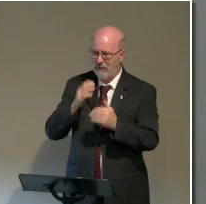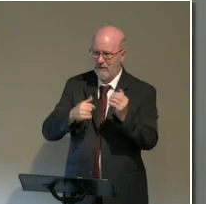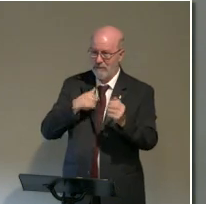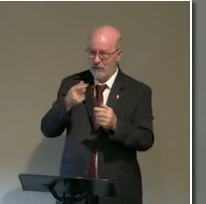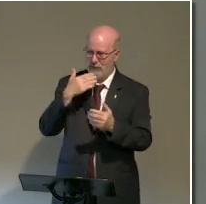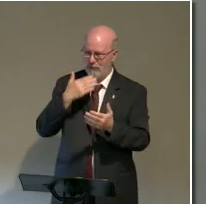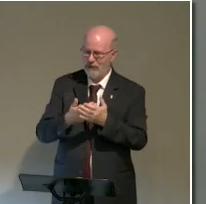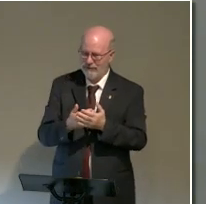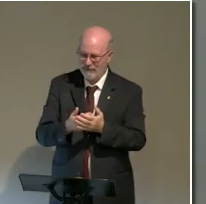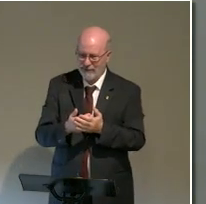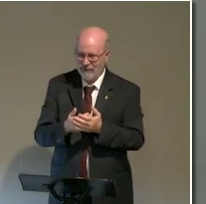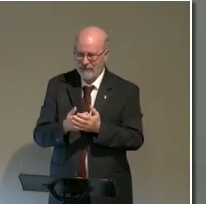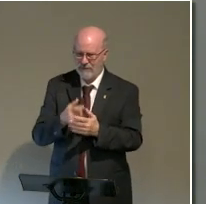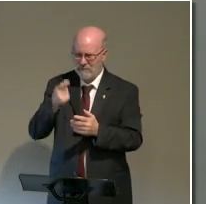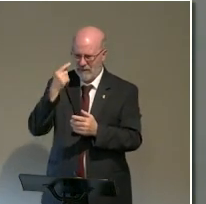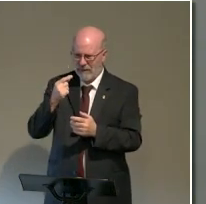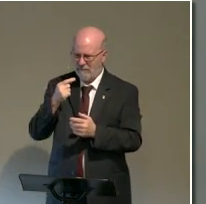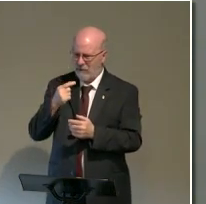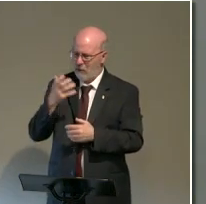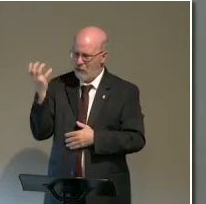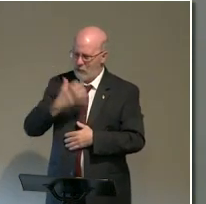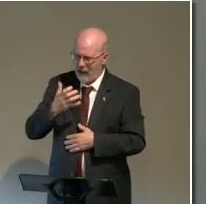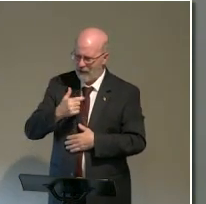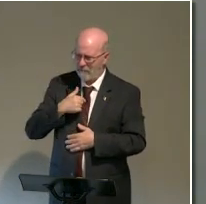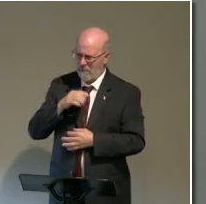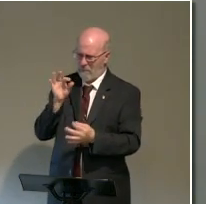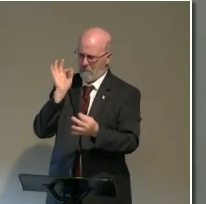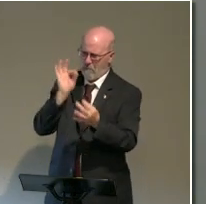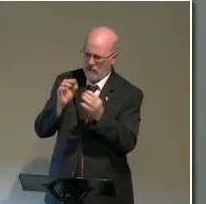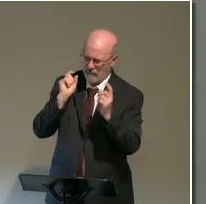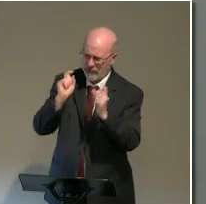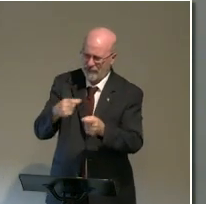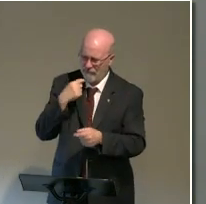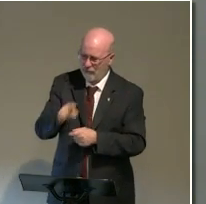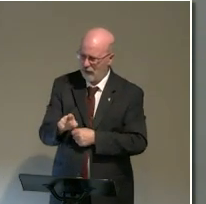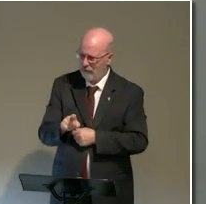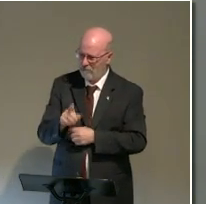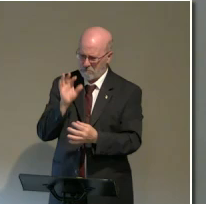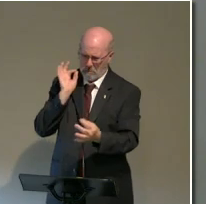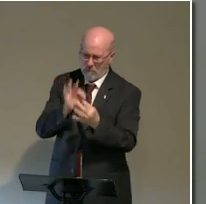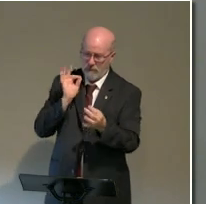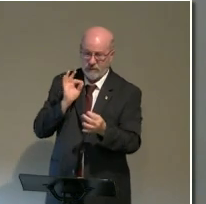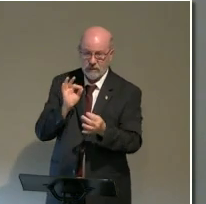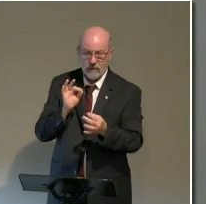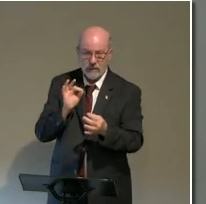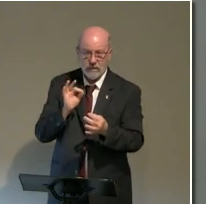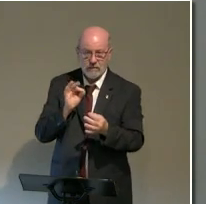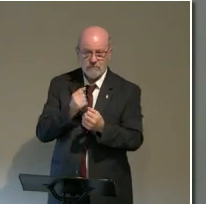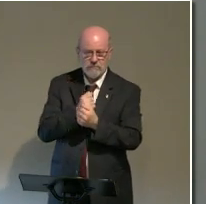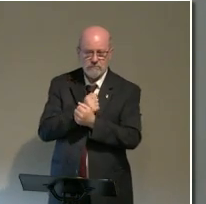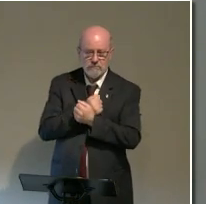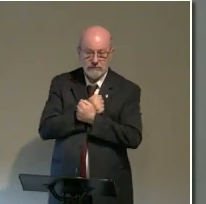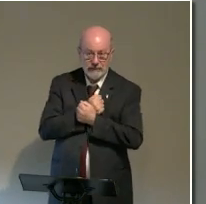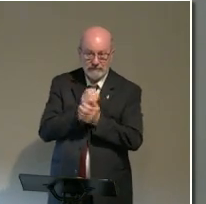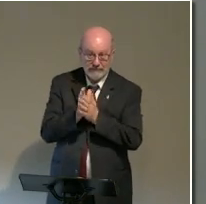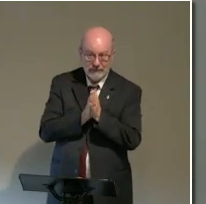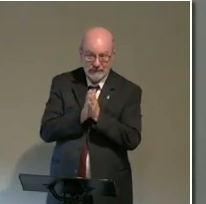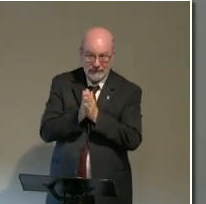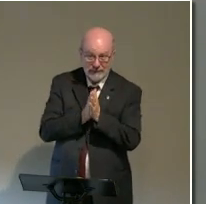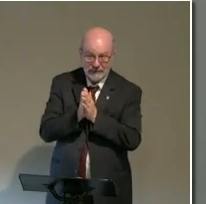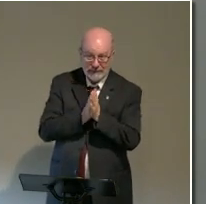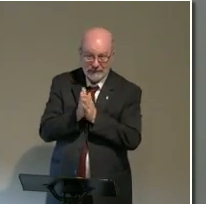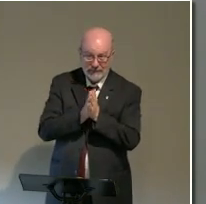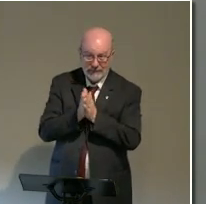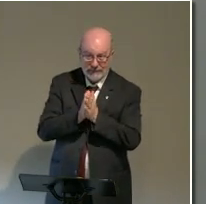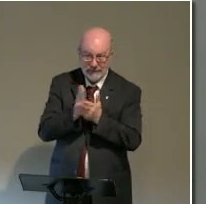good. But I was like, ah, I got it. And you just love the anticipation. I got